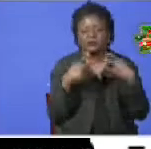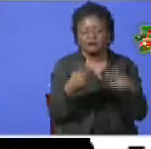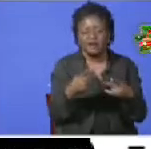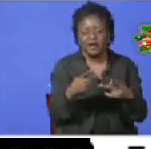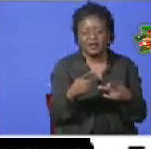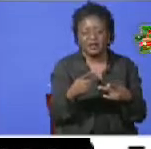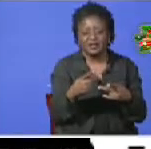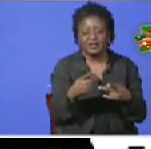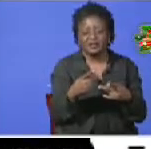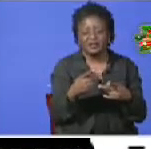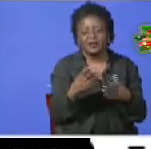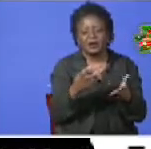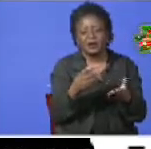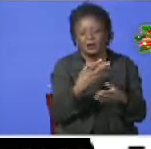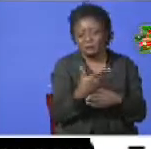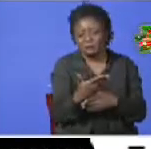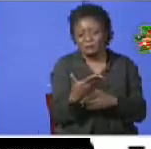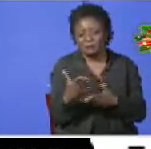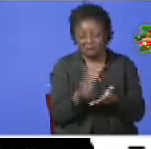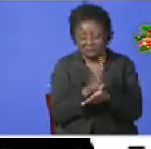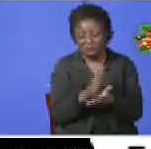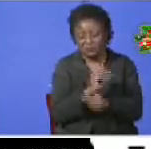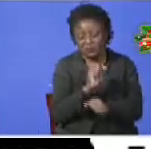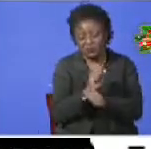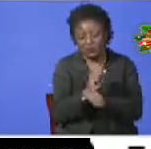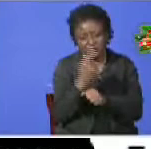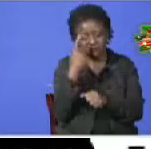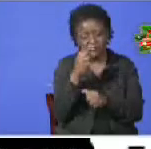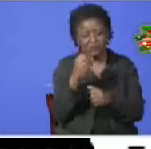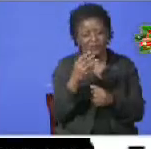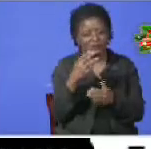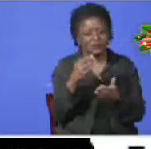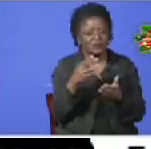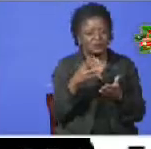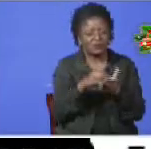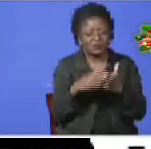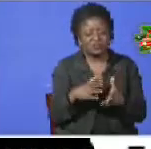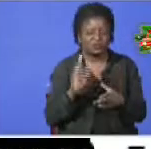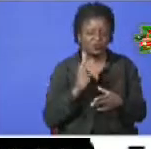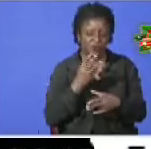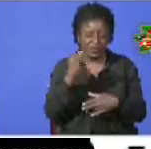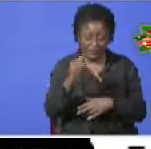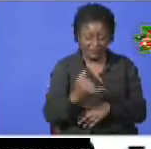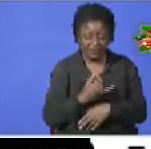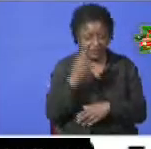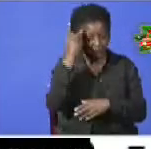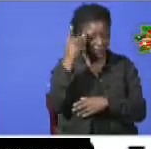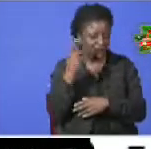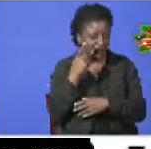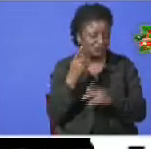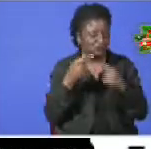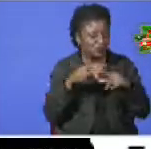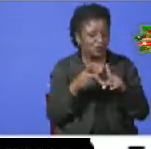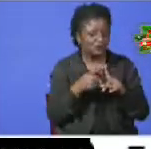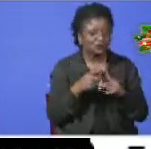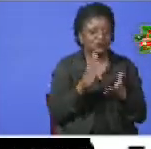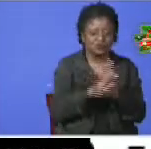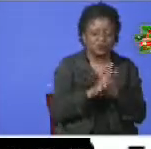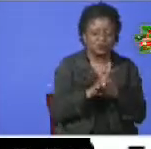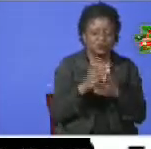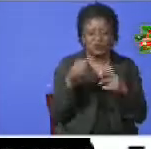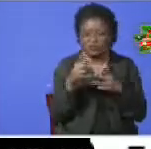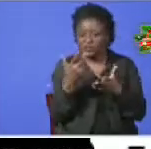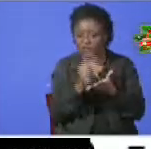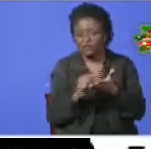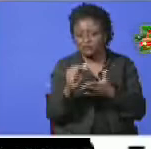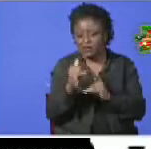and repeated, and we have been invited parents to go to the school, to respective grade level, and get one